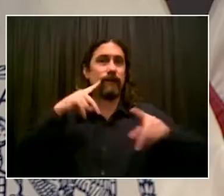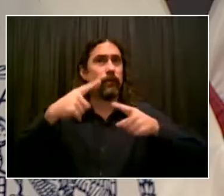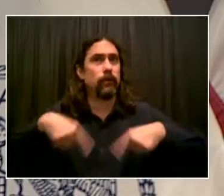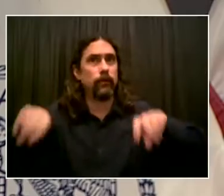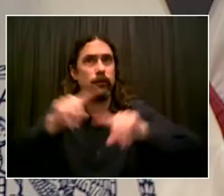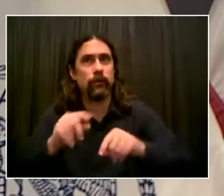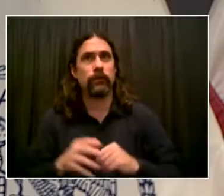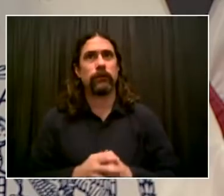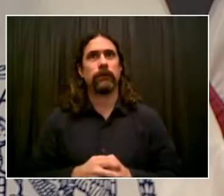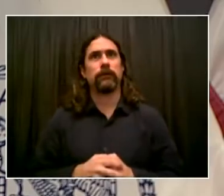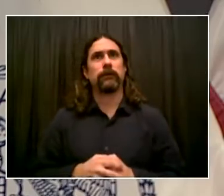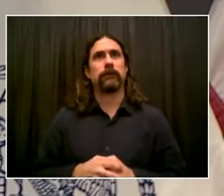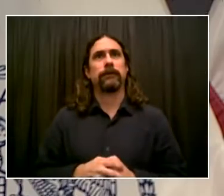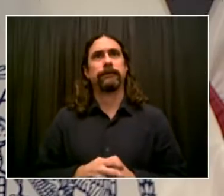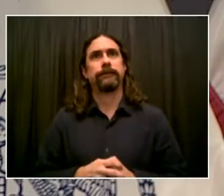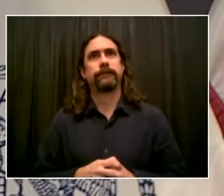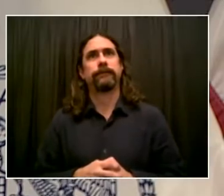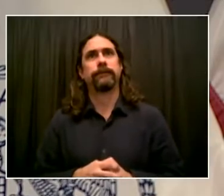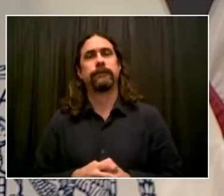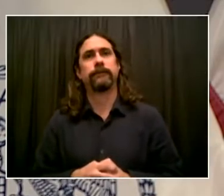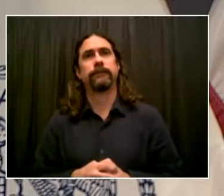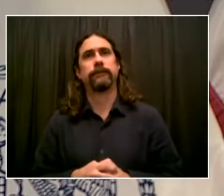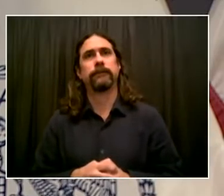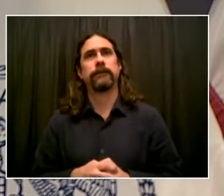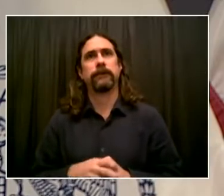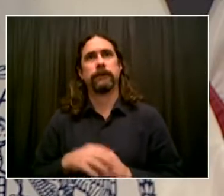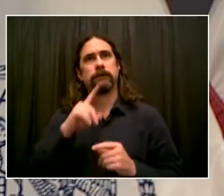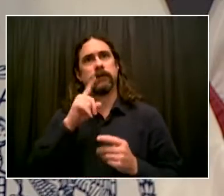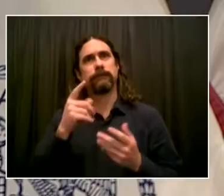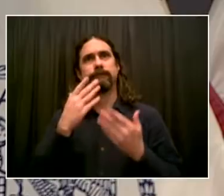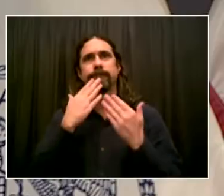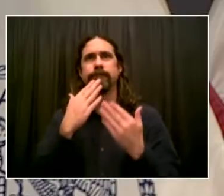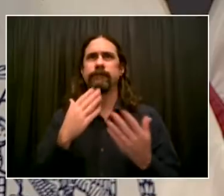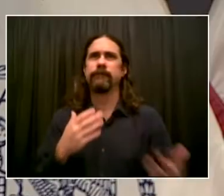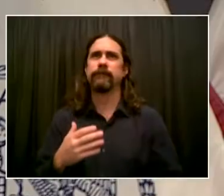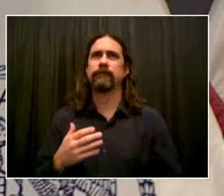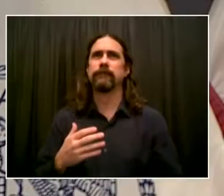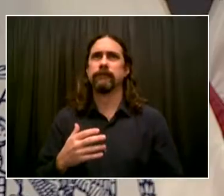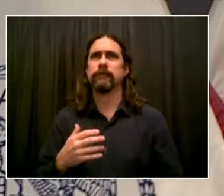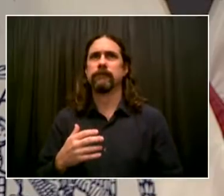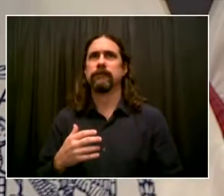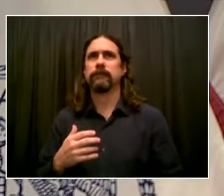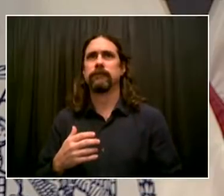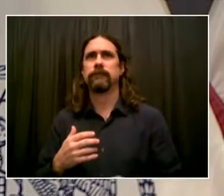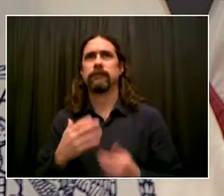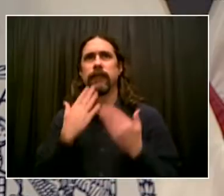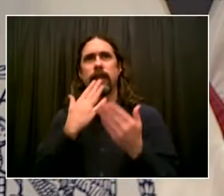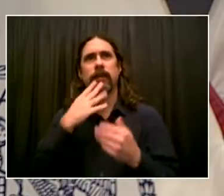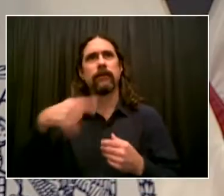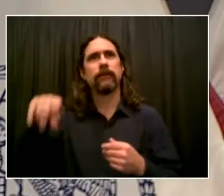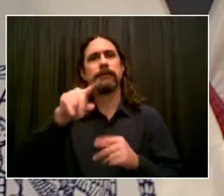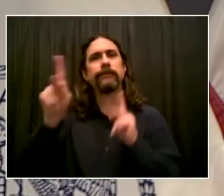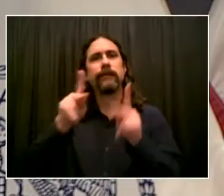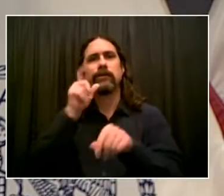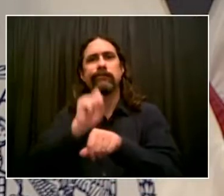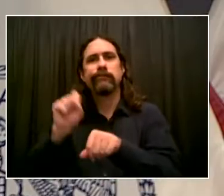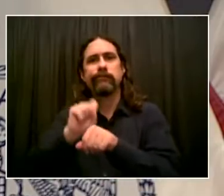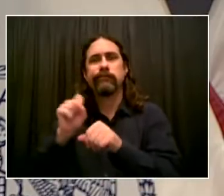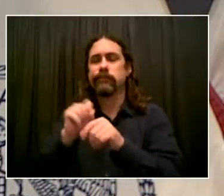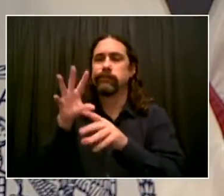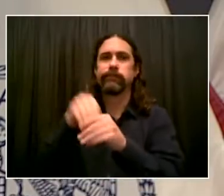pop-ups, and you've seen the tents around and the efforts in the schools, it's all made a huge difference. In fact, such a huge difference. Our